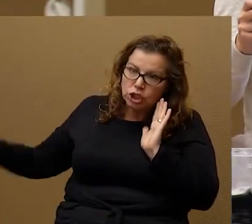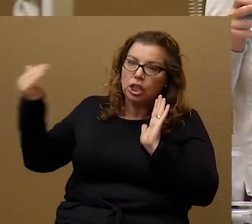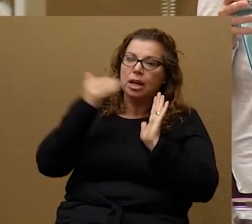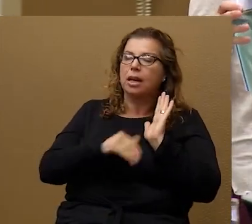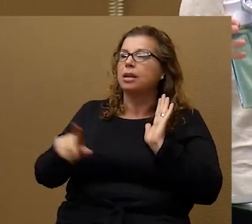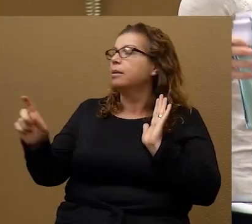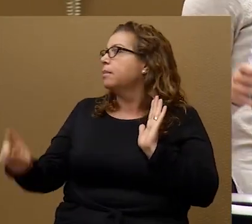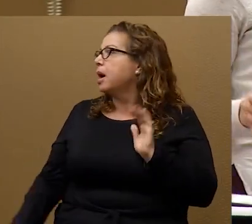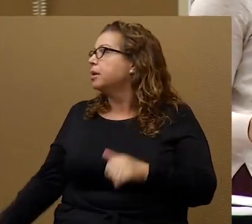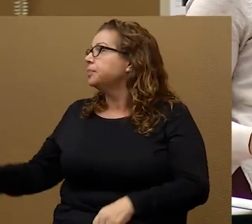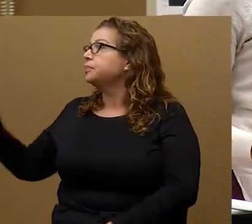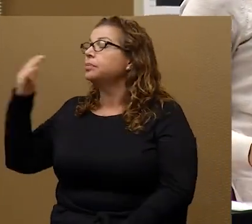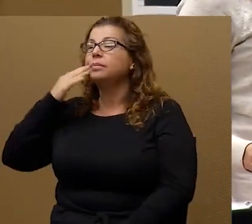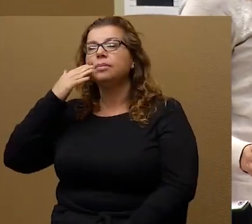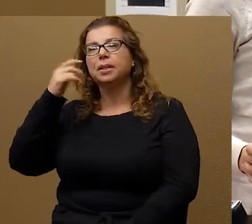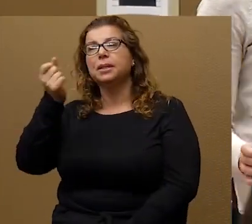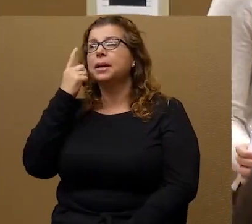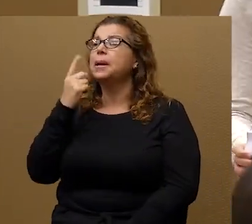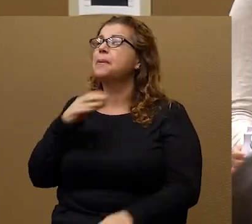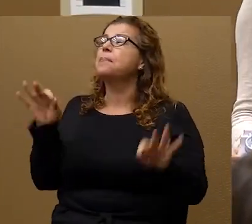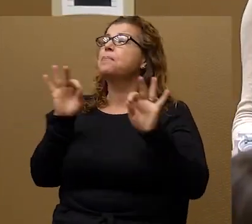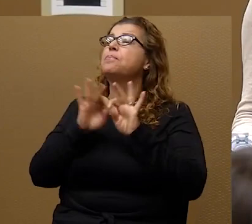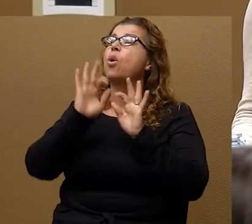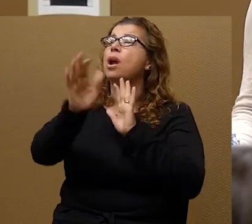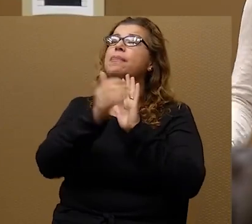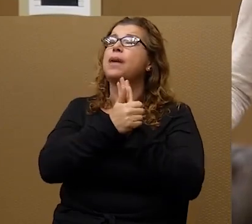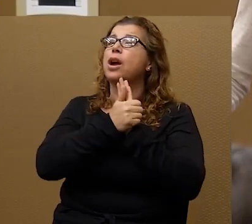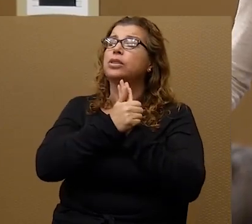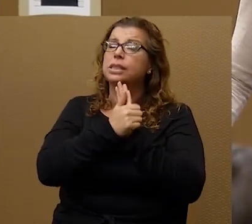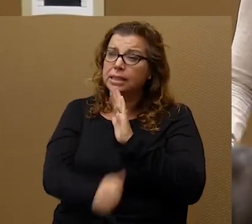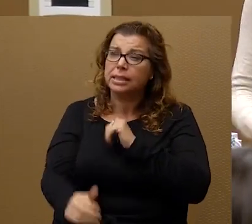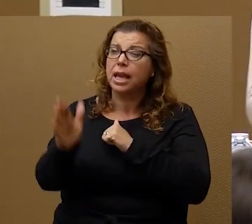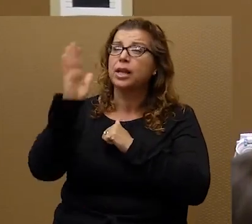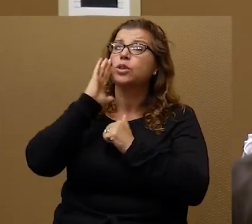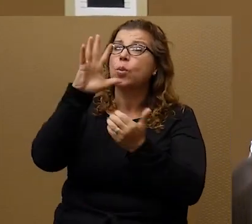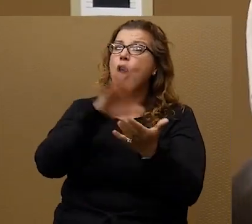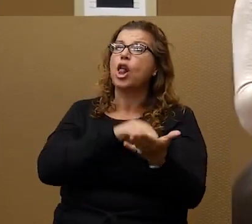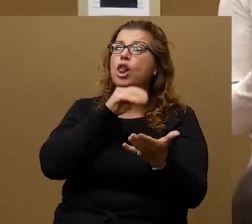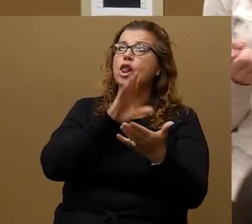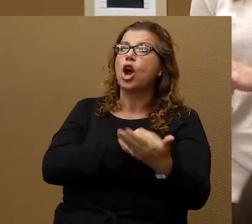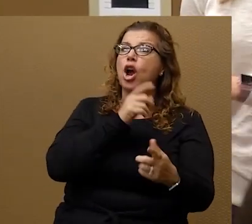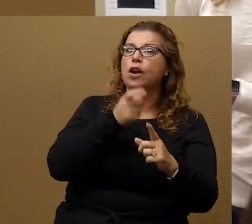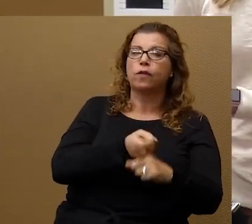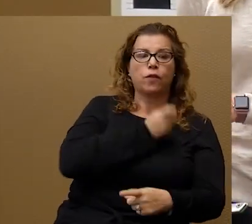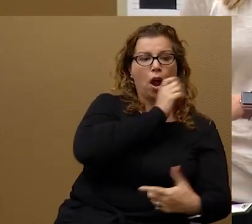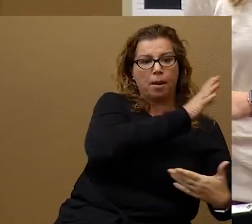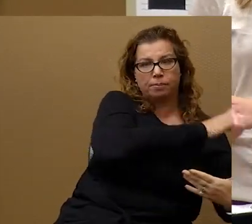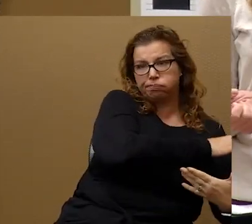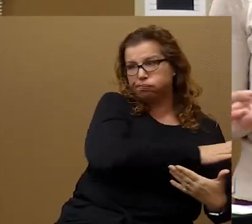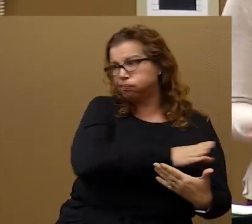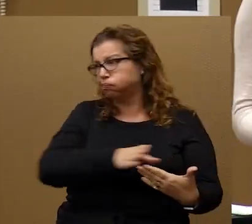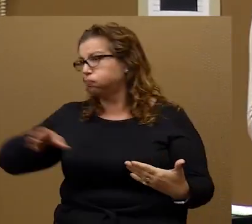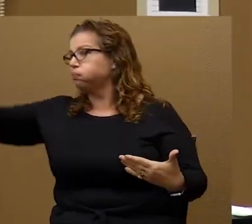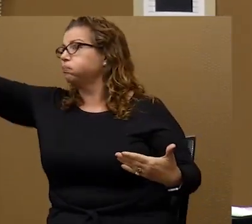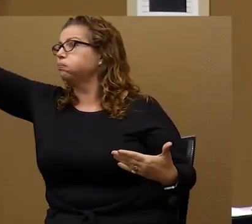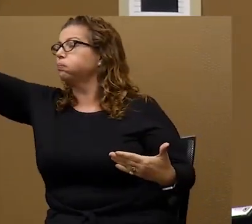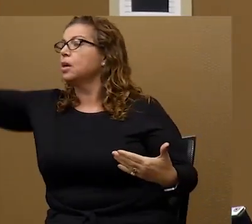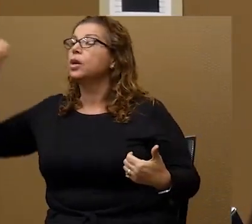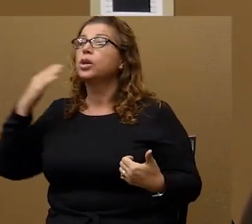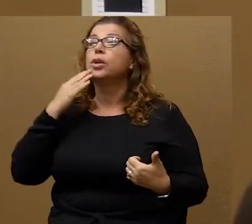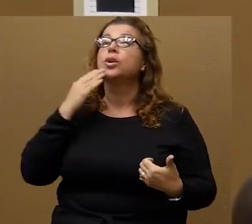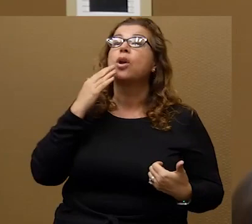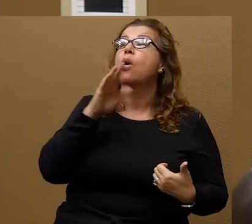take a lifelong perspective of teaching these students, a child grabbing someone's hand when they're 3 to pull them